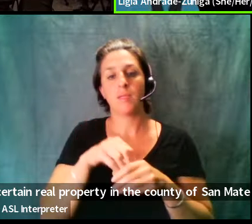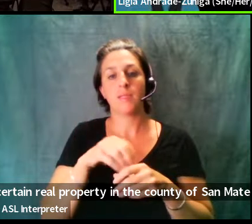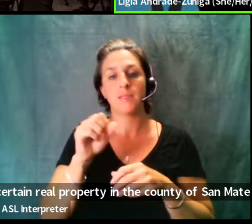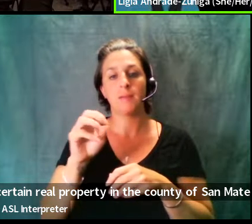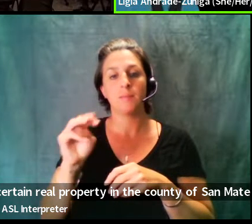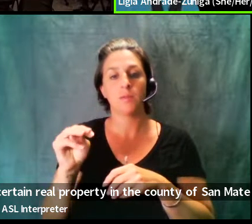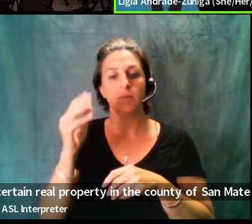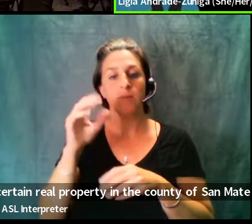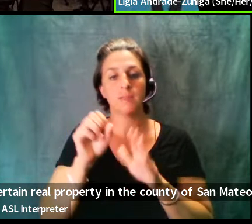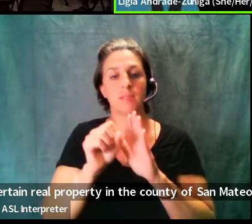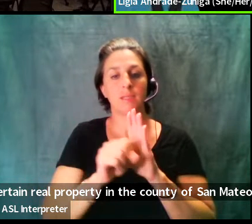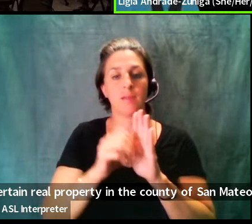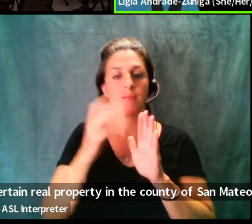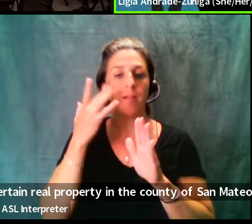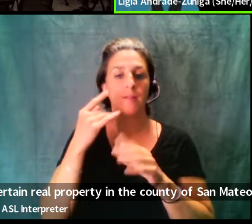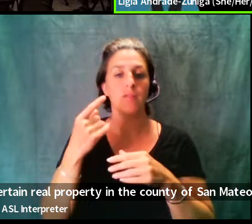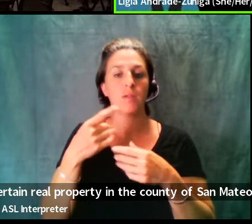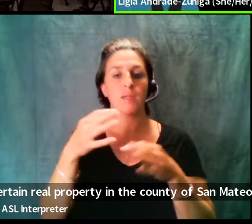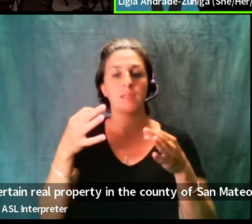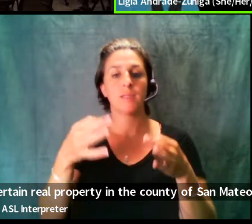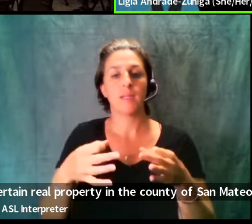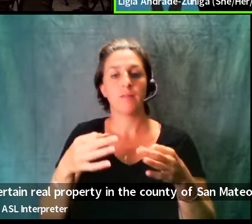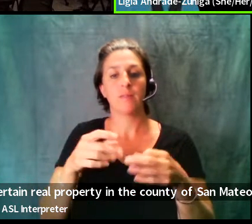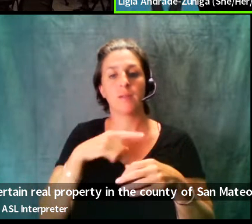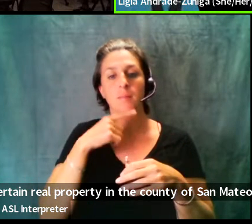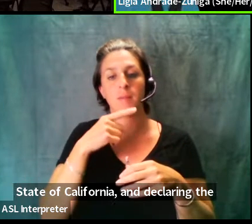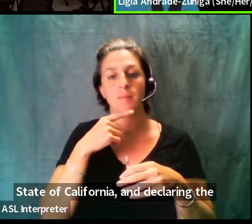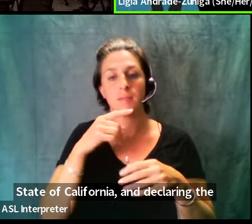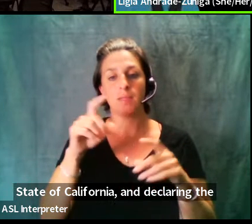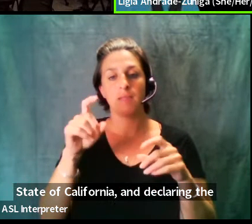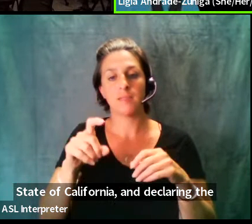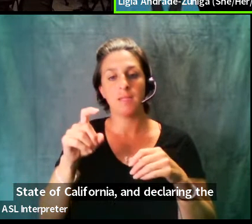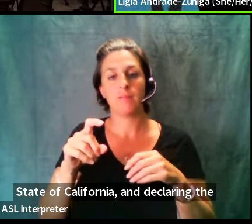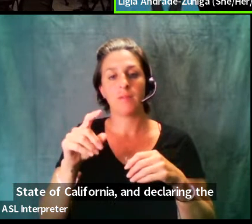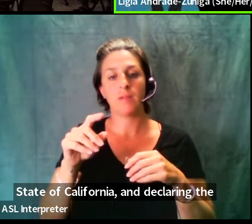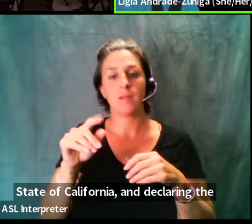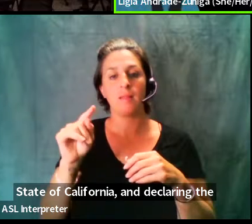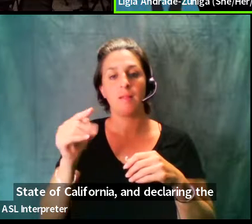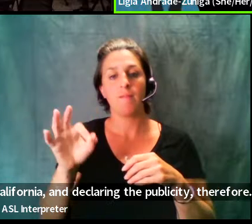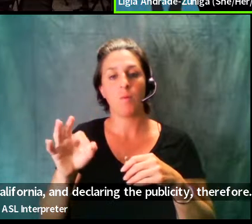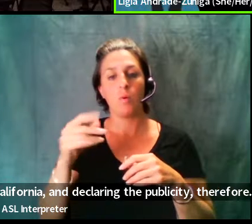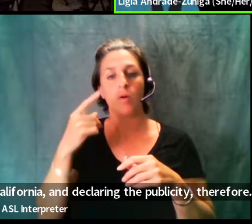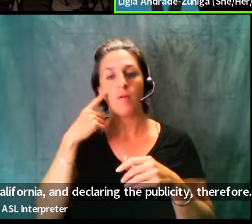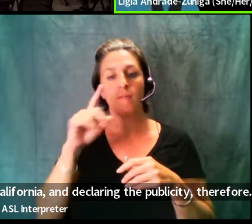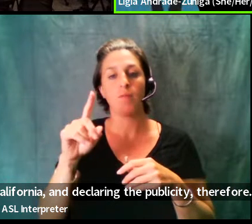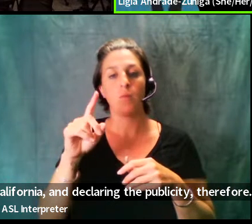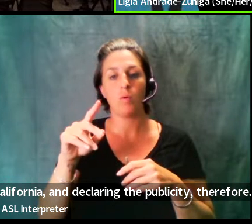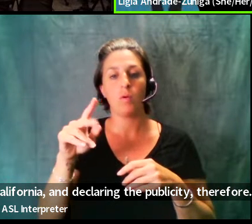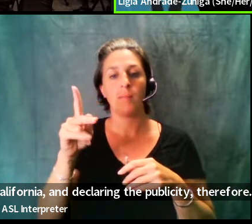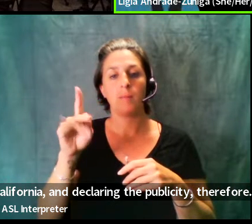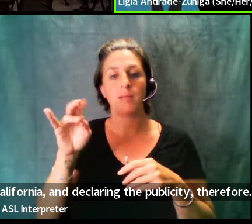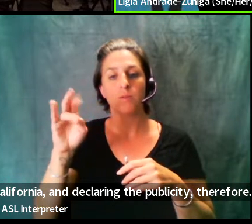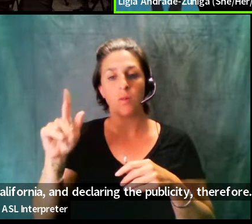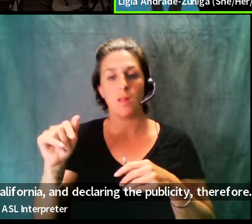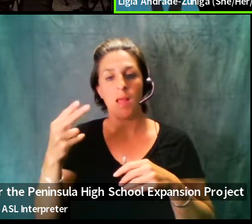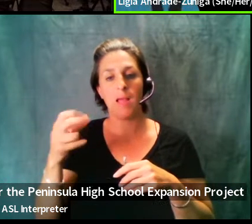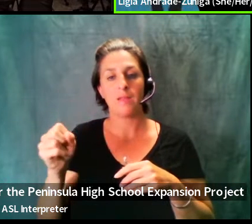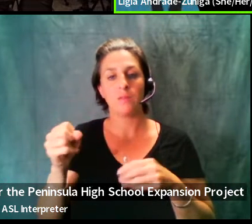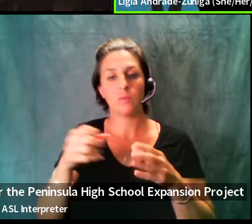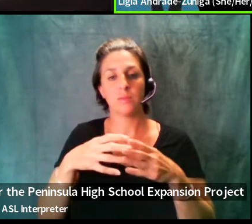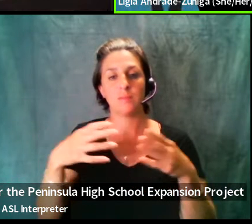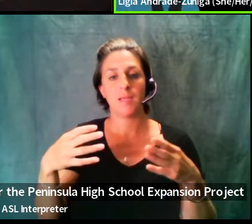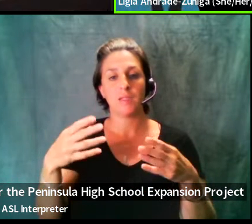of California, and declaring the public necessity therefore for the Peninsula High School expansion project, the